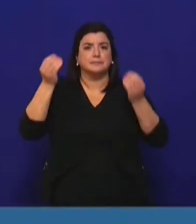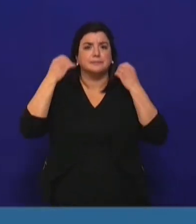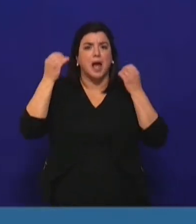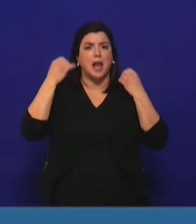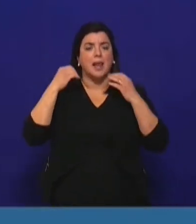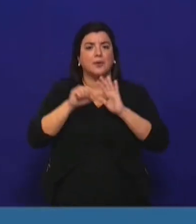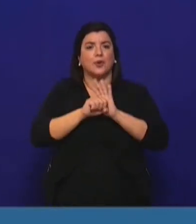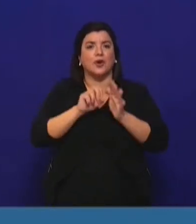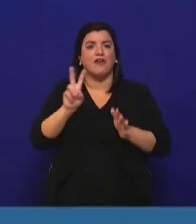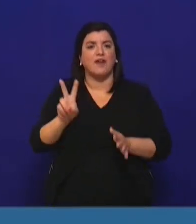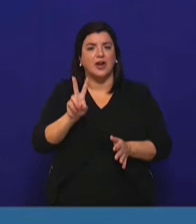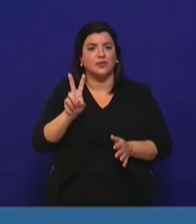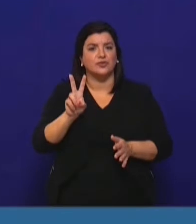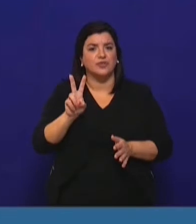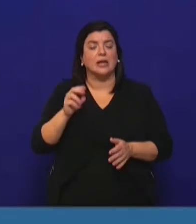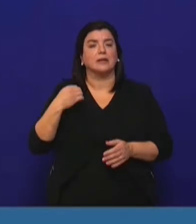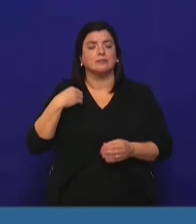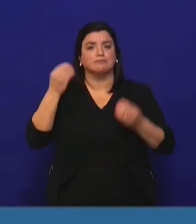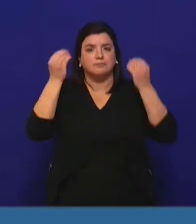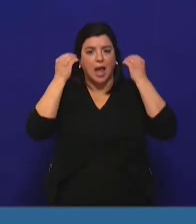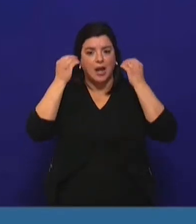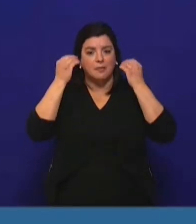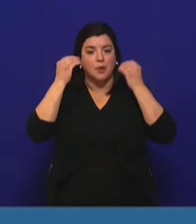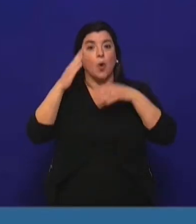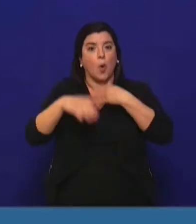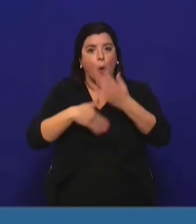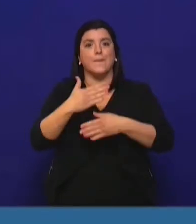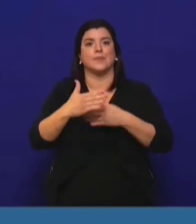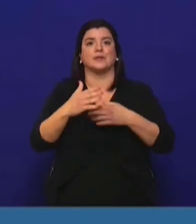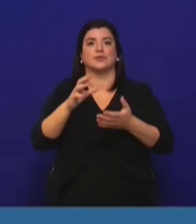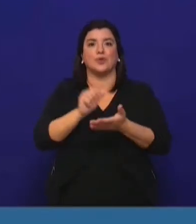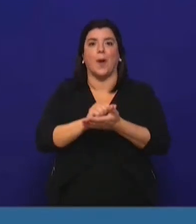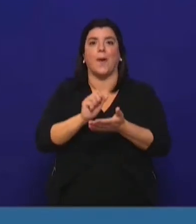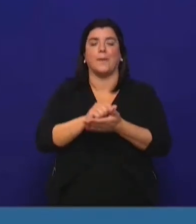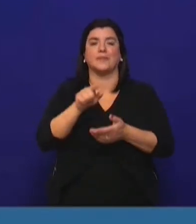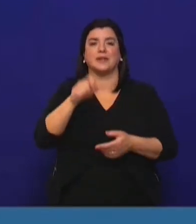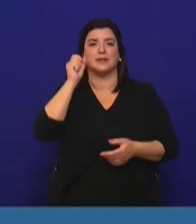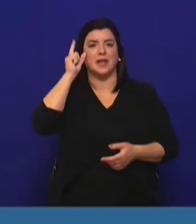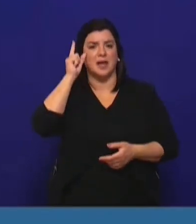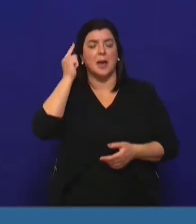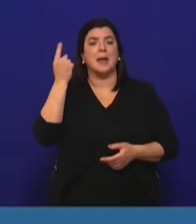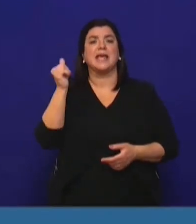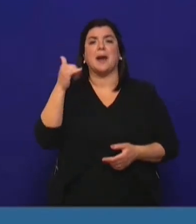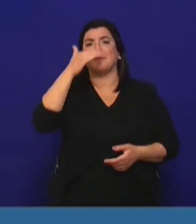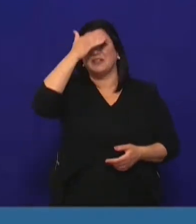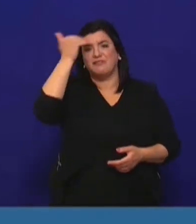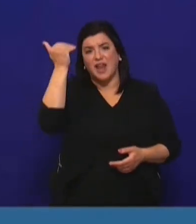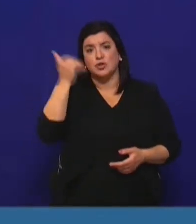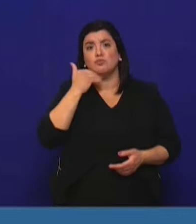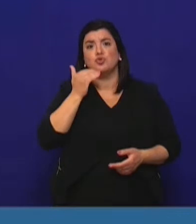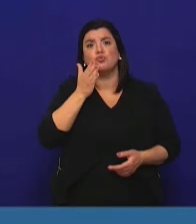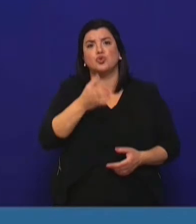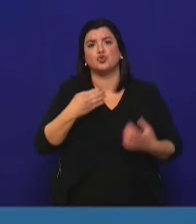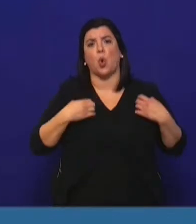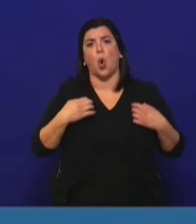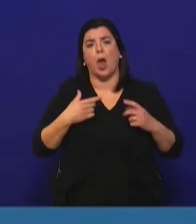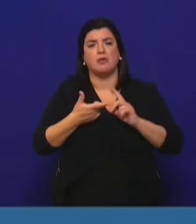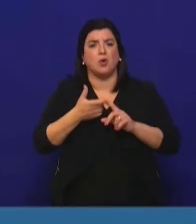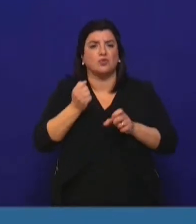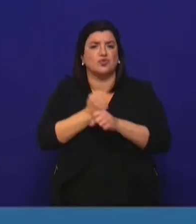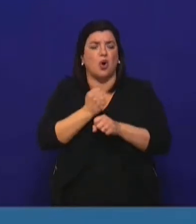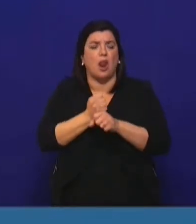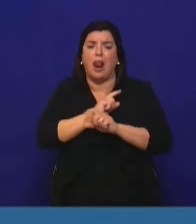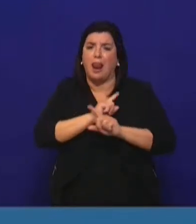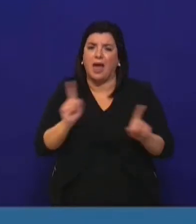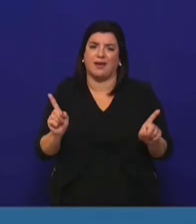li nibqgħu nżommuhom, speċjalment il-fatt li persuni jkunu ma jifilħux, ma jmorrux l-iskola, ma jmorrux ix-xogħol u anka